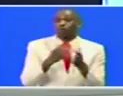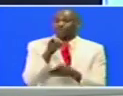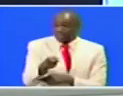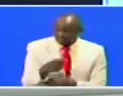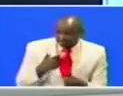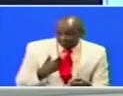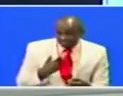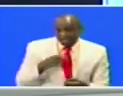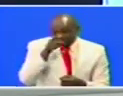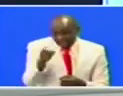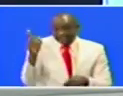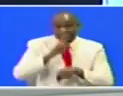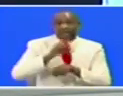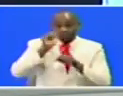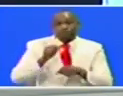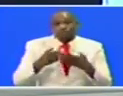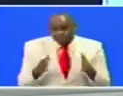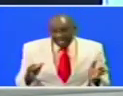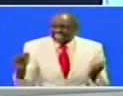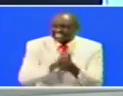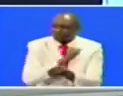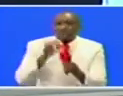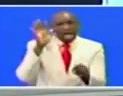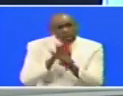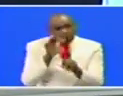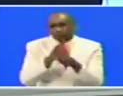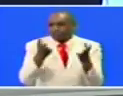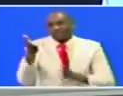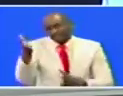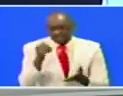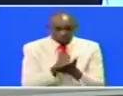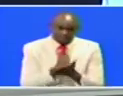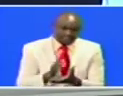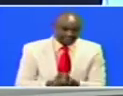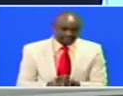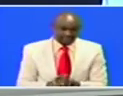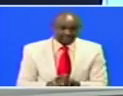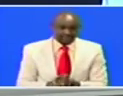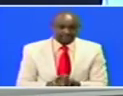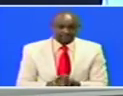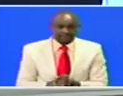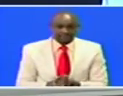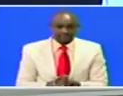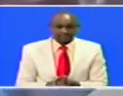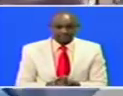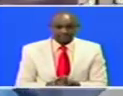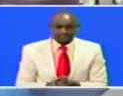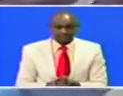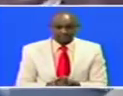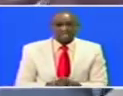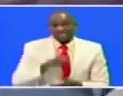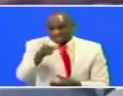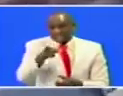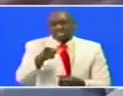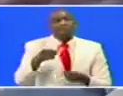off that fateful day, and destroyed lots of property before proceeding to the rally. The disruption of